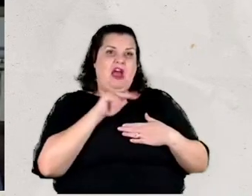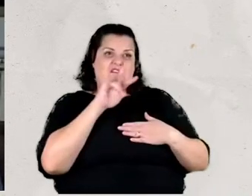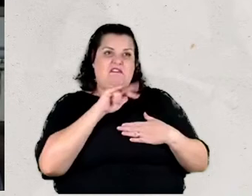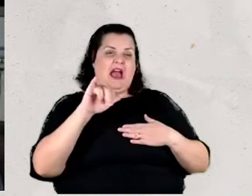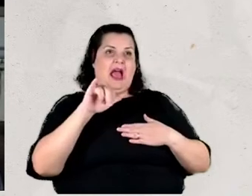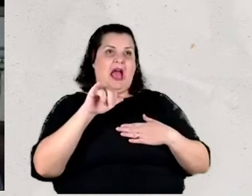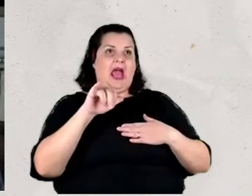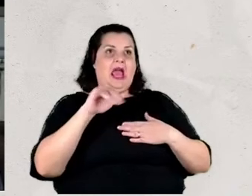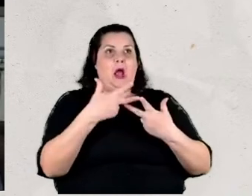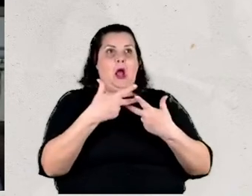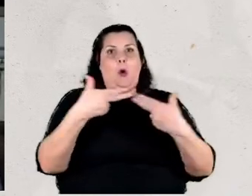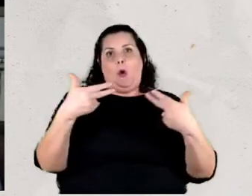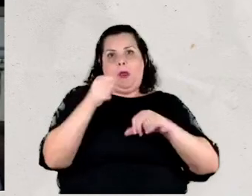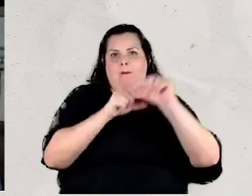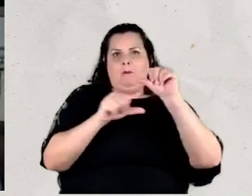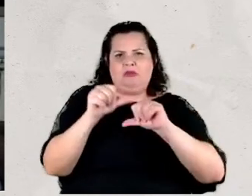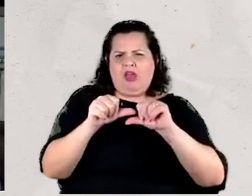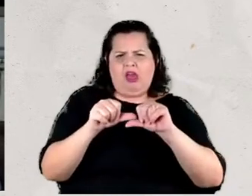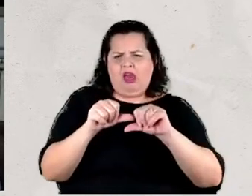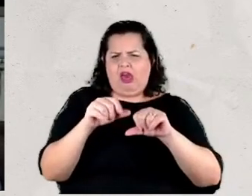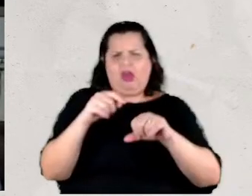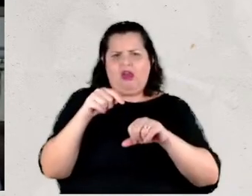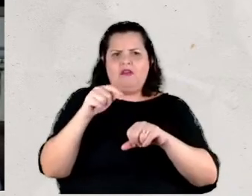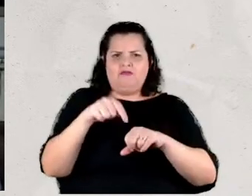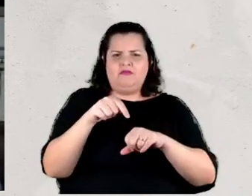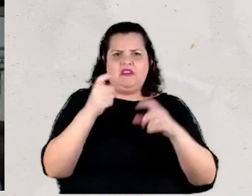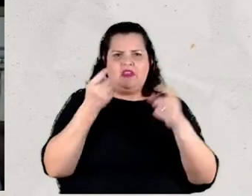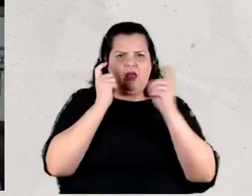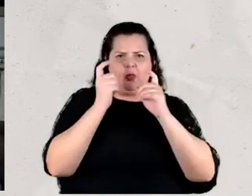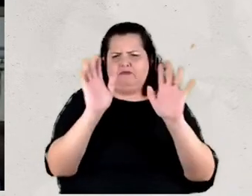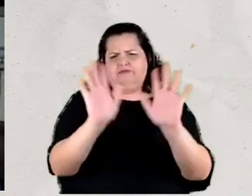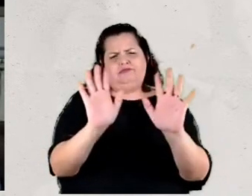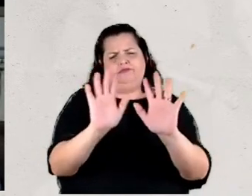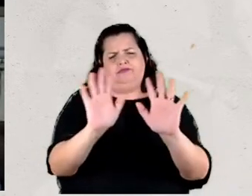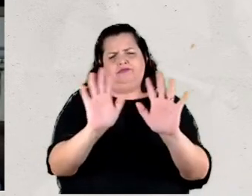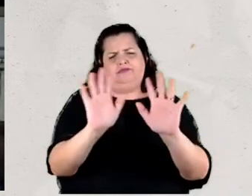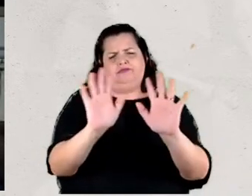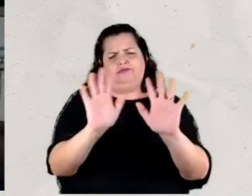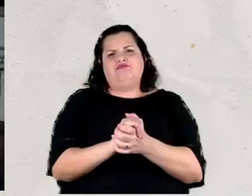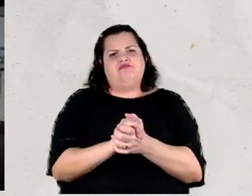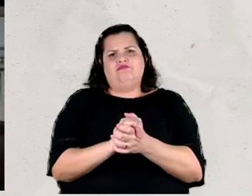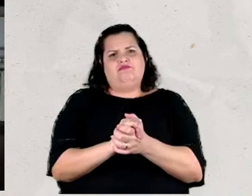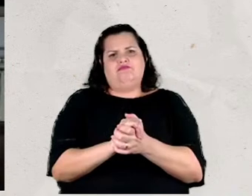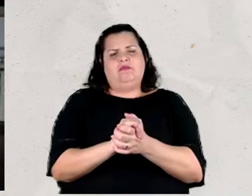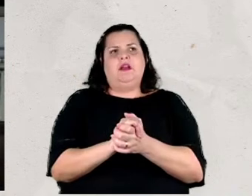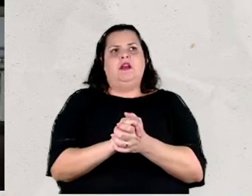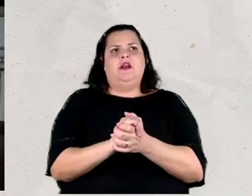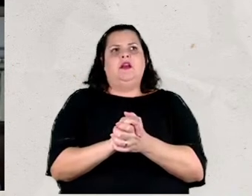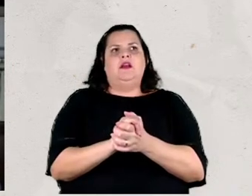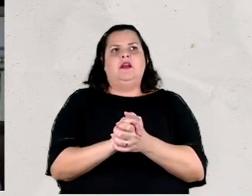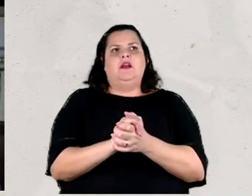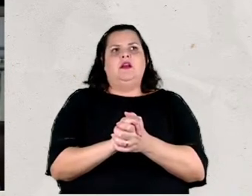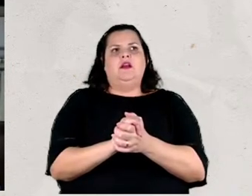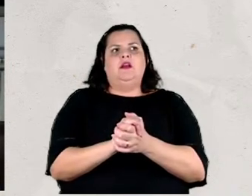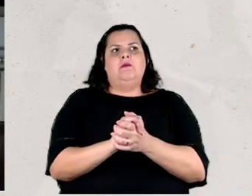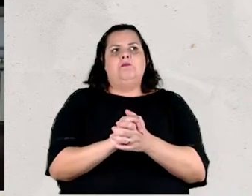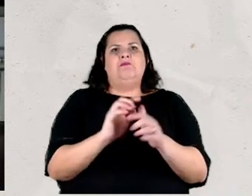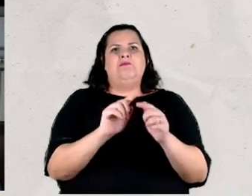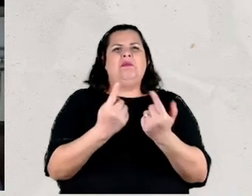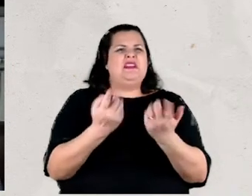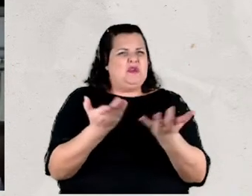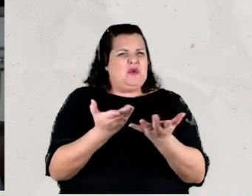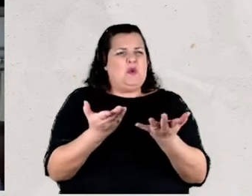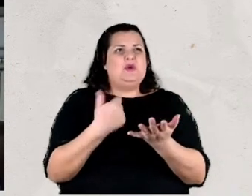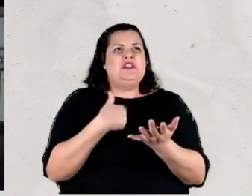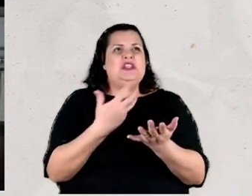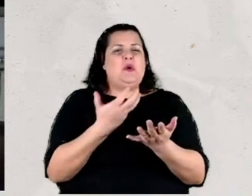with Palestinians who are not in the leadership, because the leadership, I think, is stuck in a very bad state